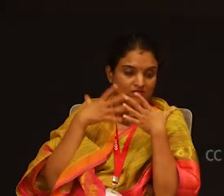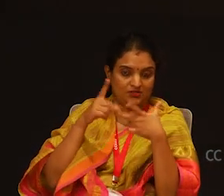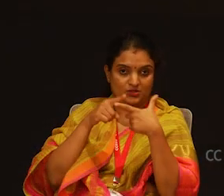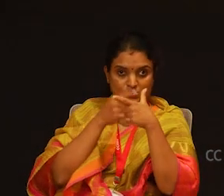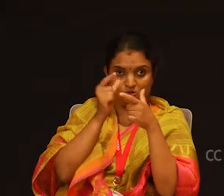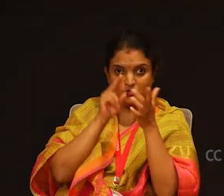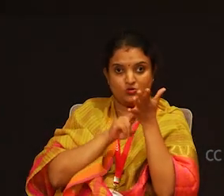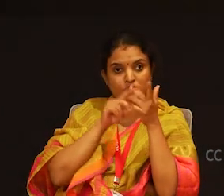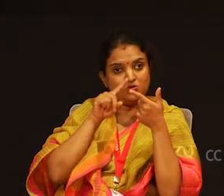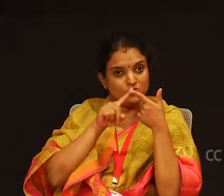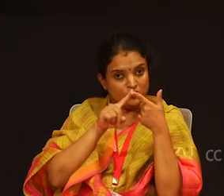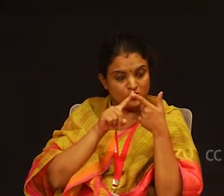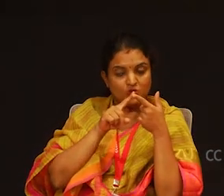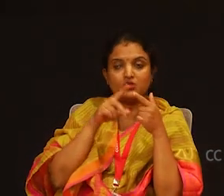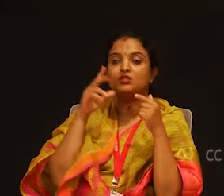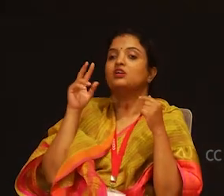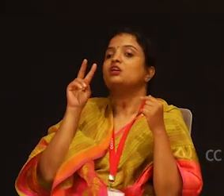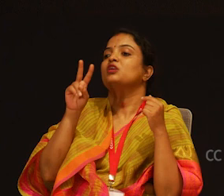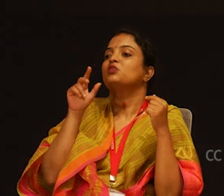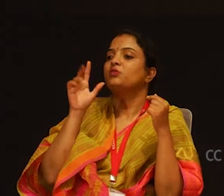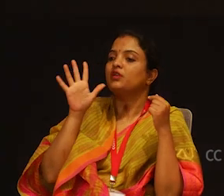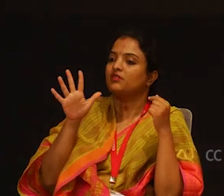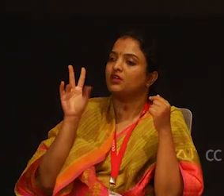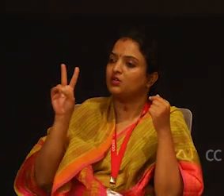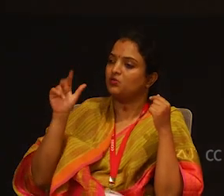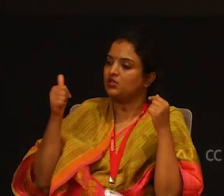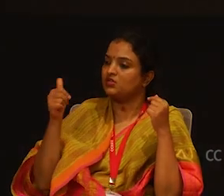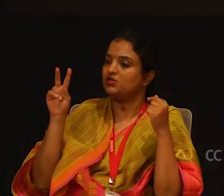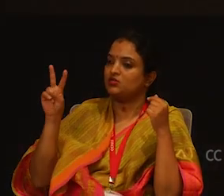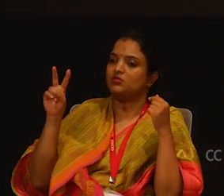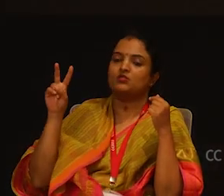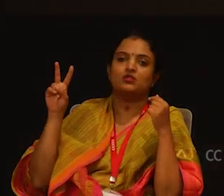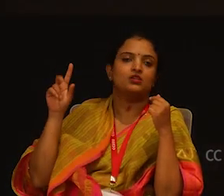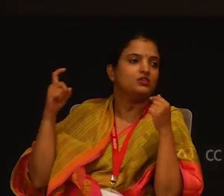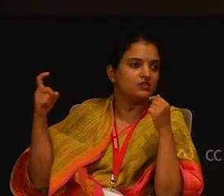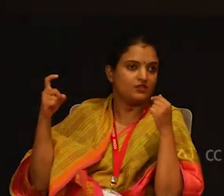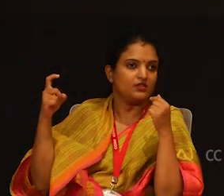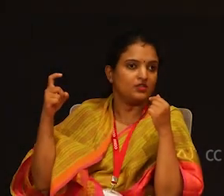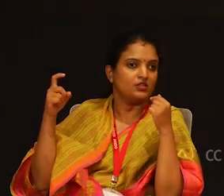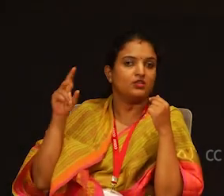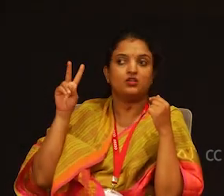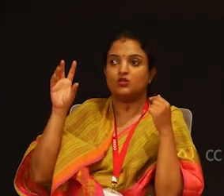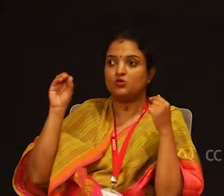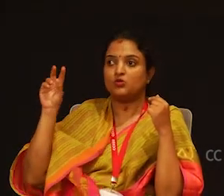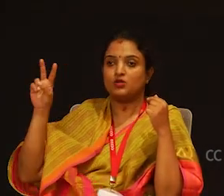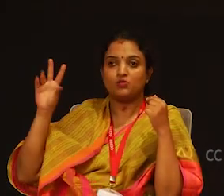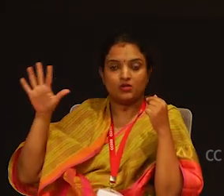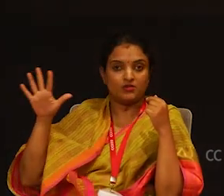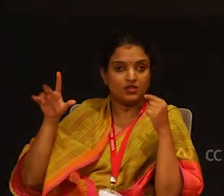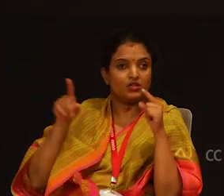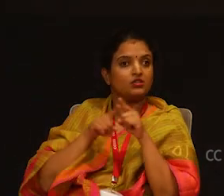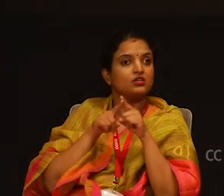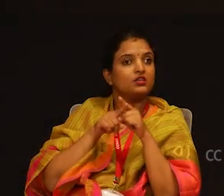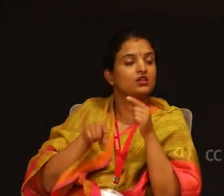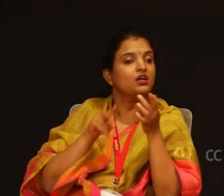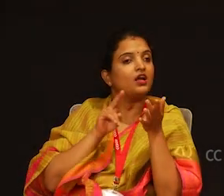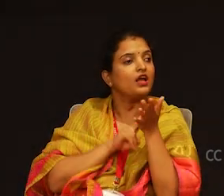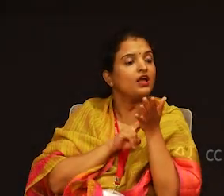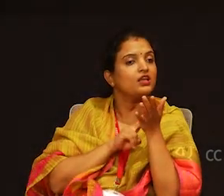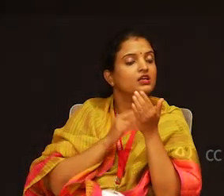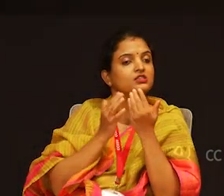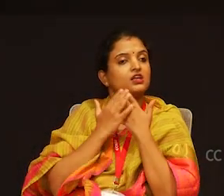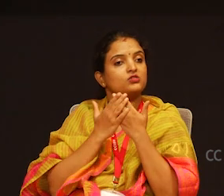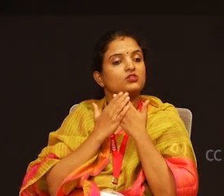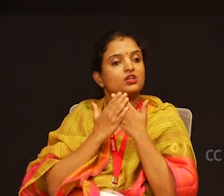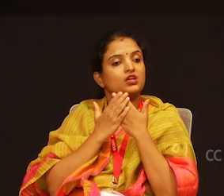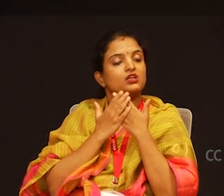June 25, 26, 27, 2025. This National Education Summit has been